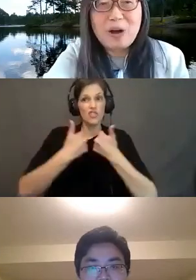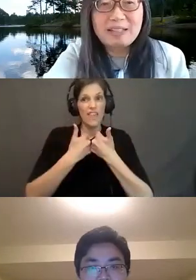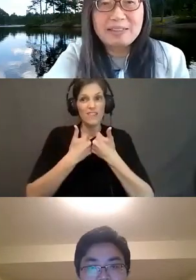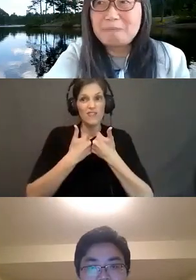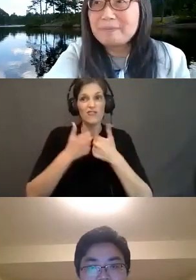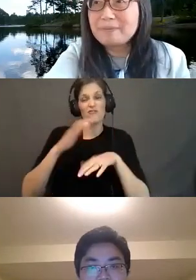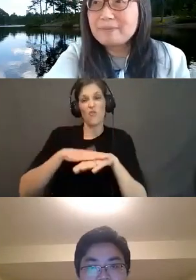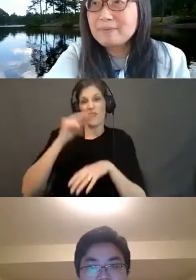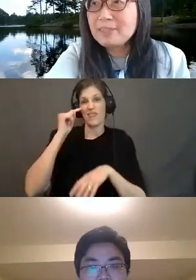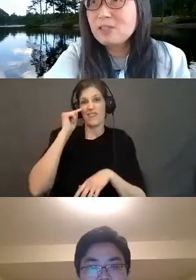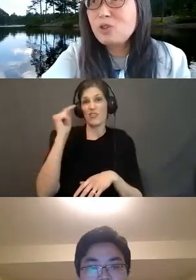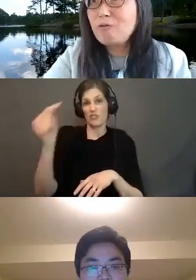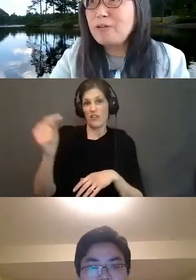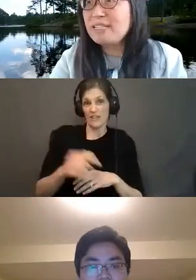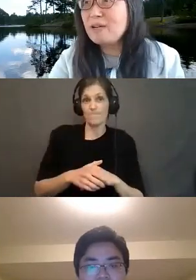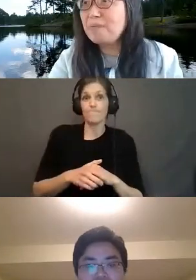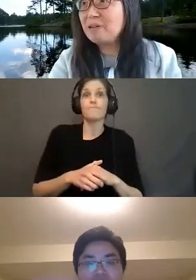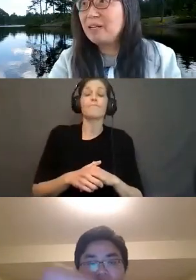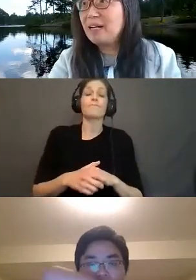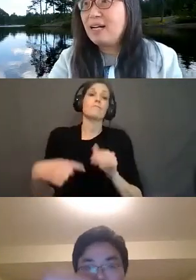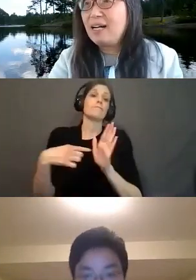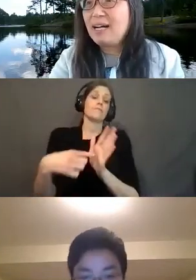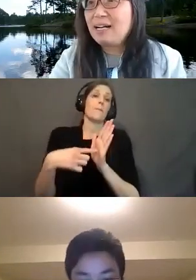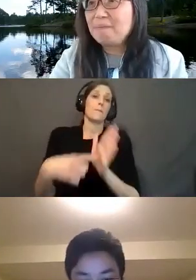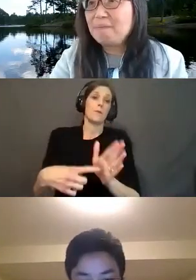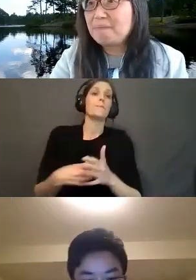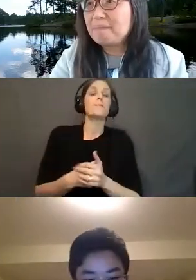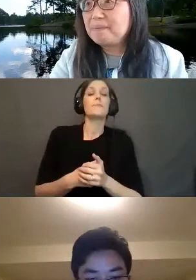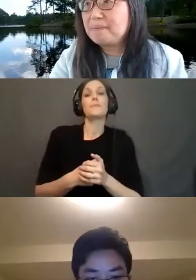theoretical ground. So for example,